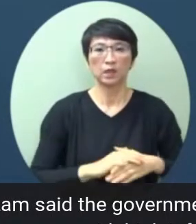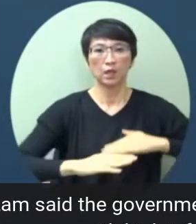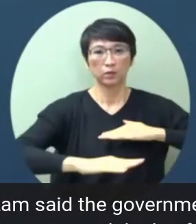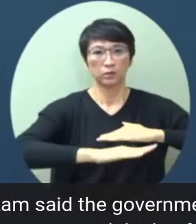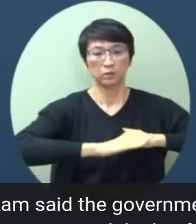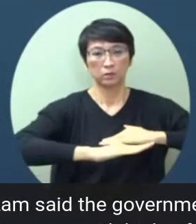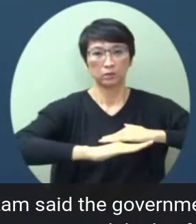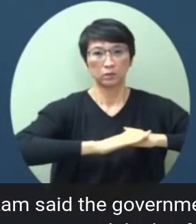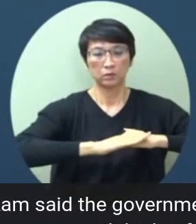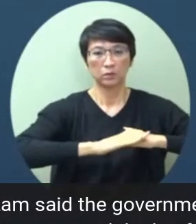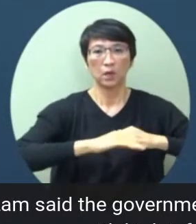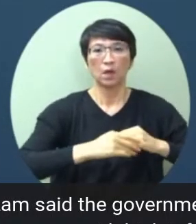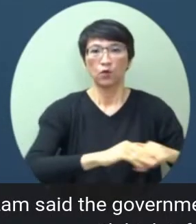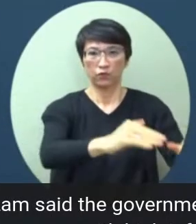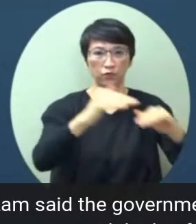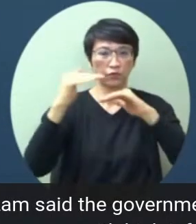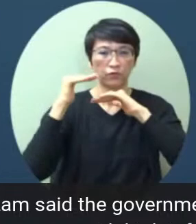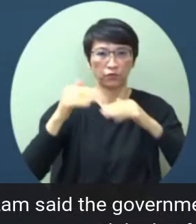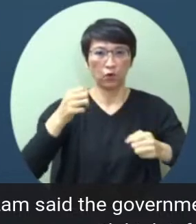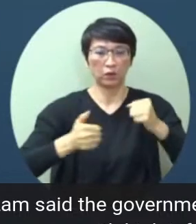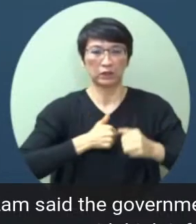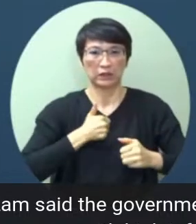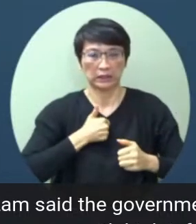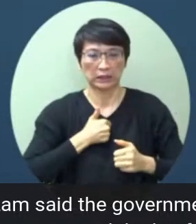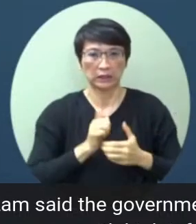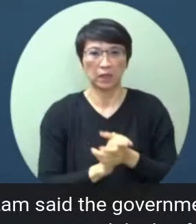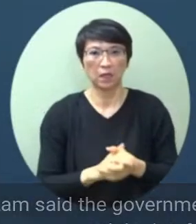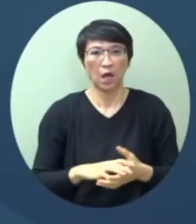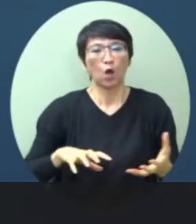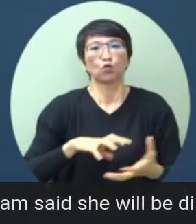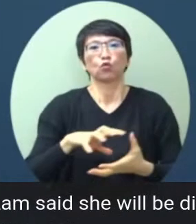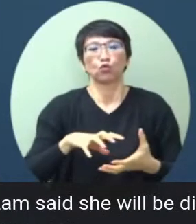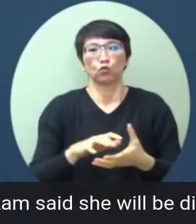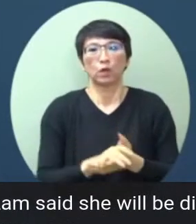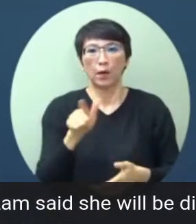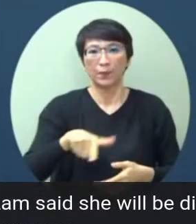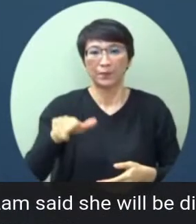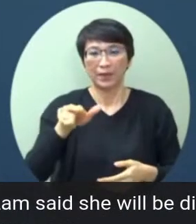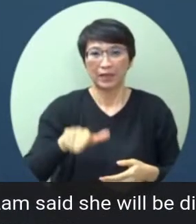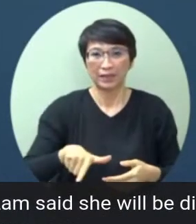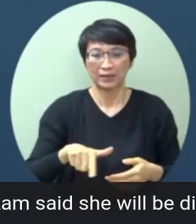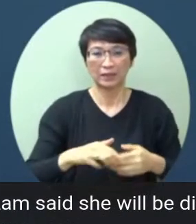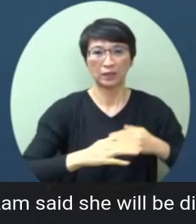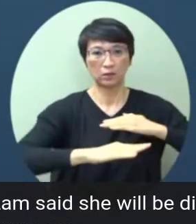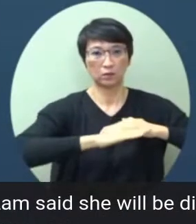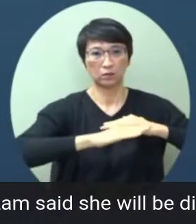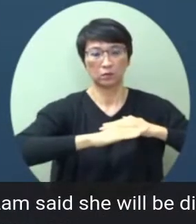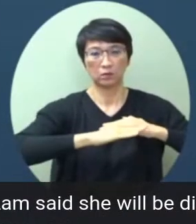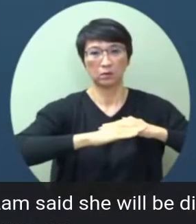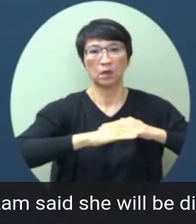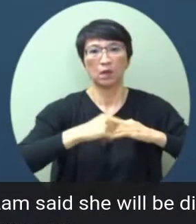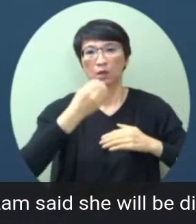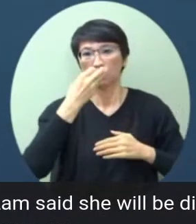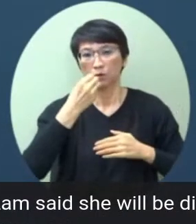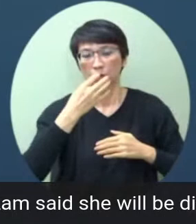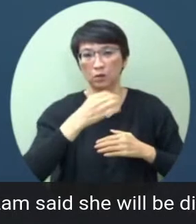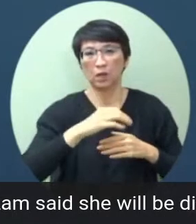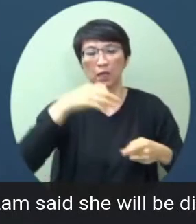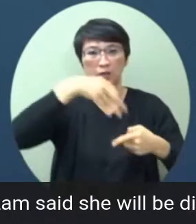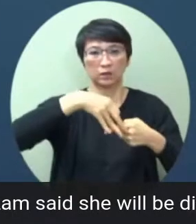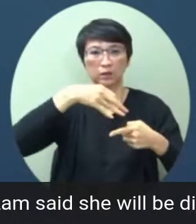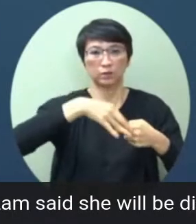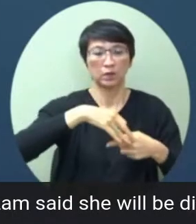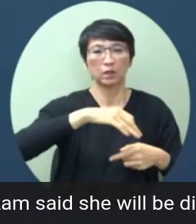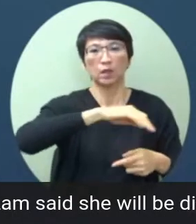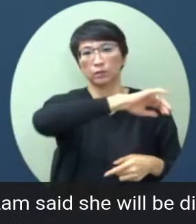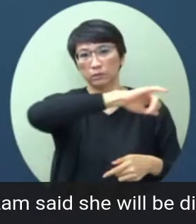will make sure that fresh provisions are being supplied to Hong Kong every day. Now, the epidemic has disrupted the